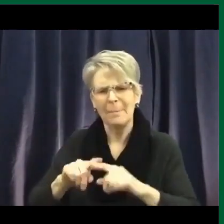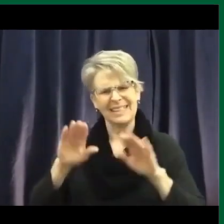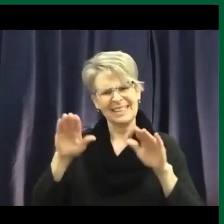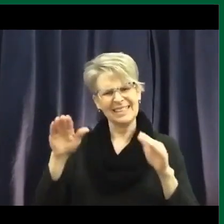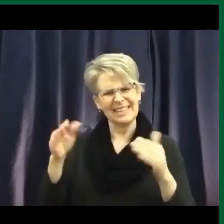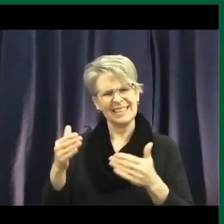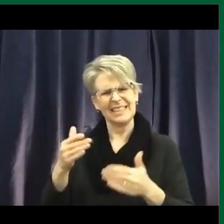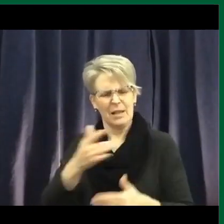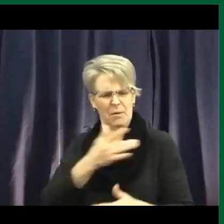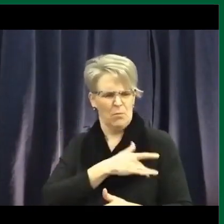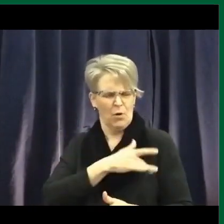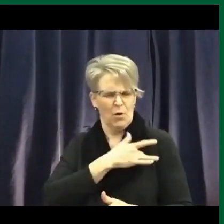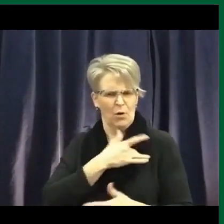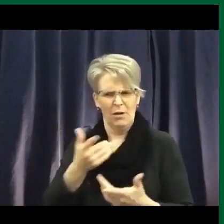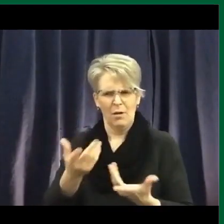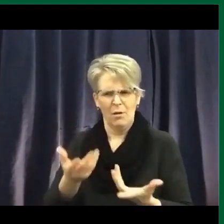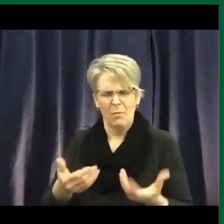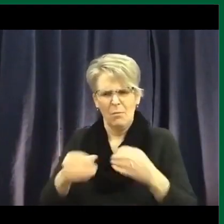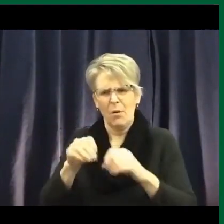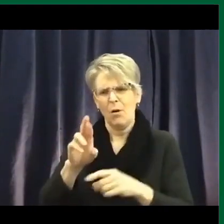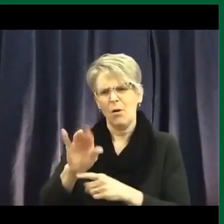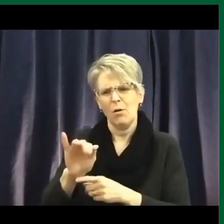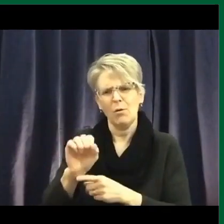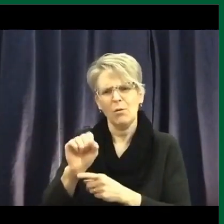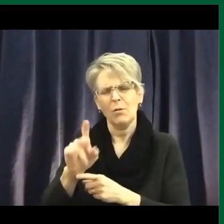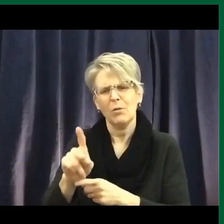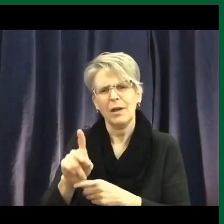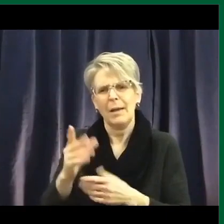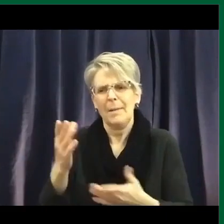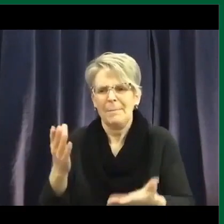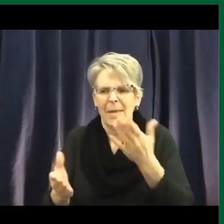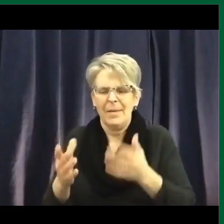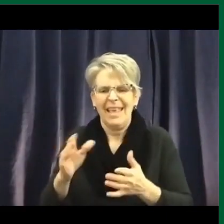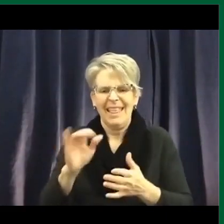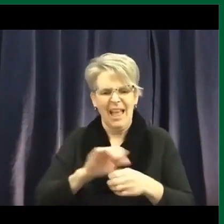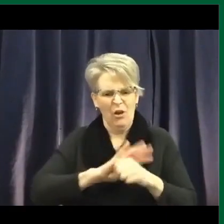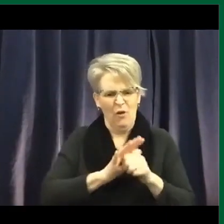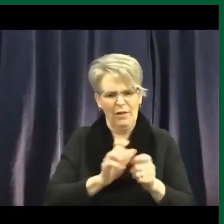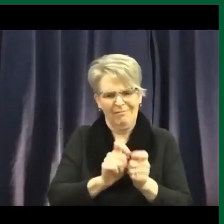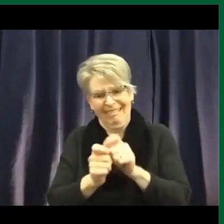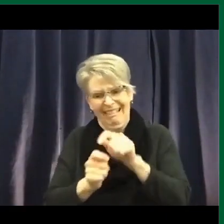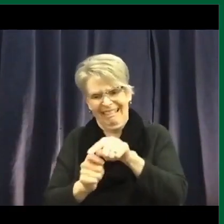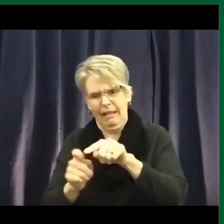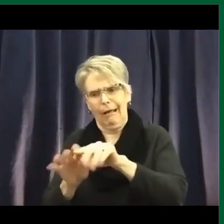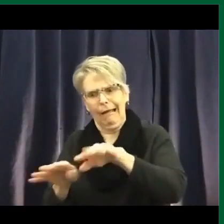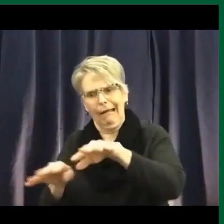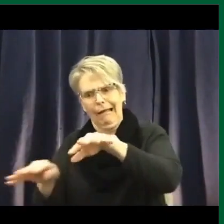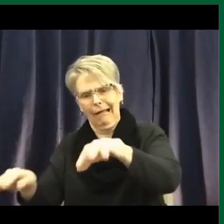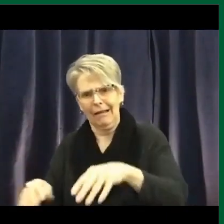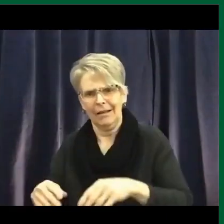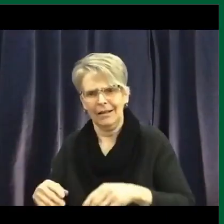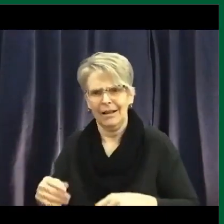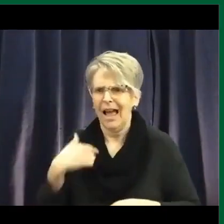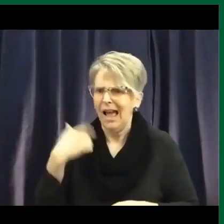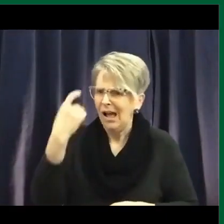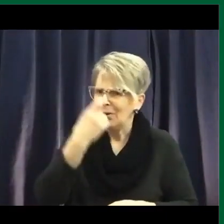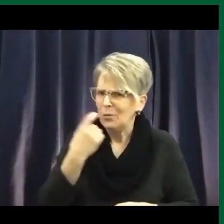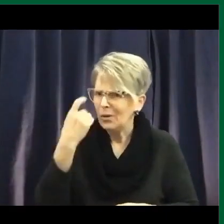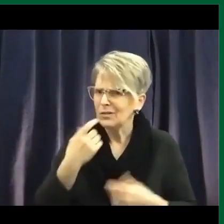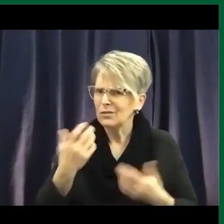more at risk of having variants take hold than at any time so far this year. And I'm just wondering